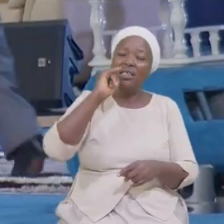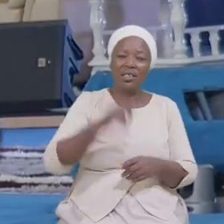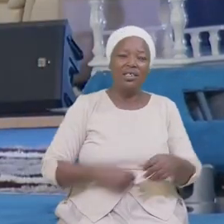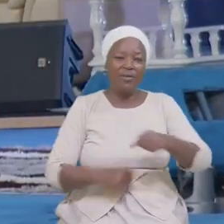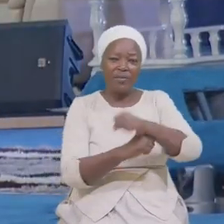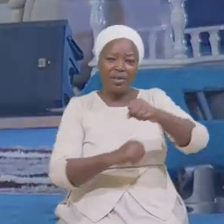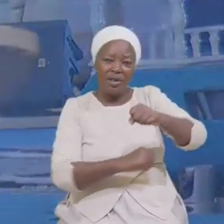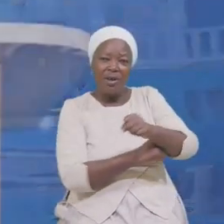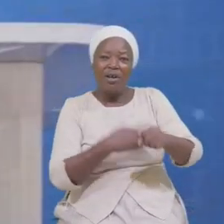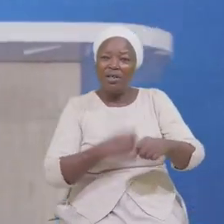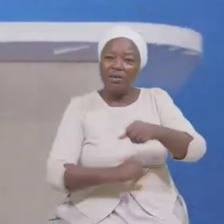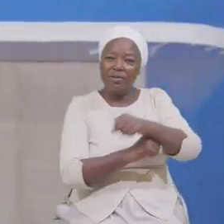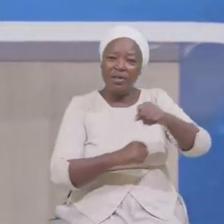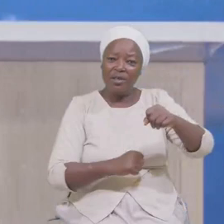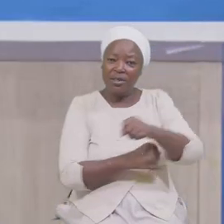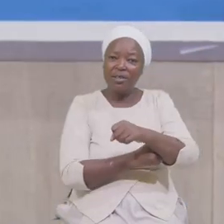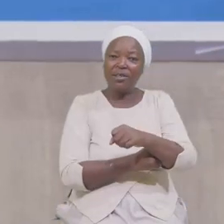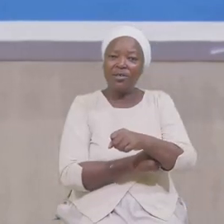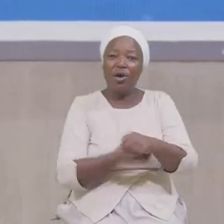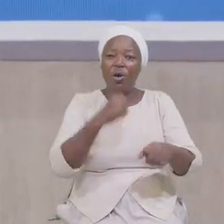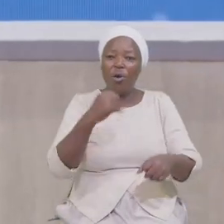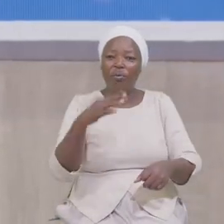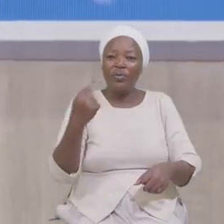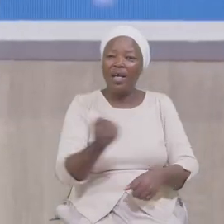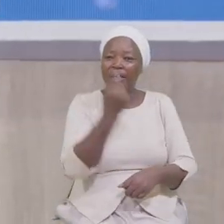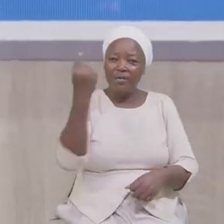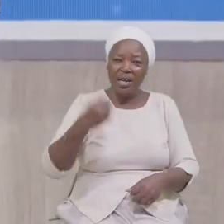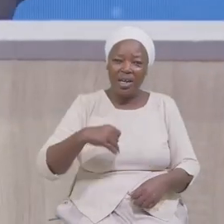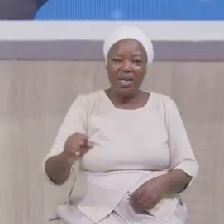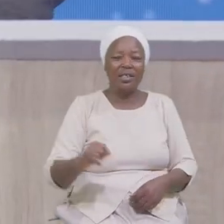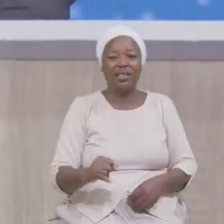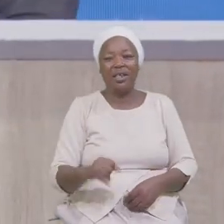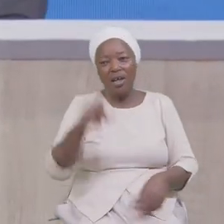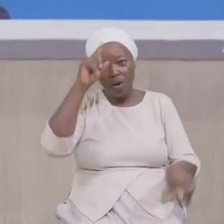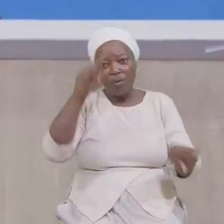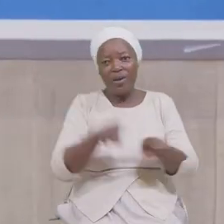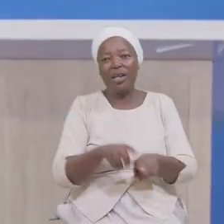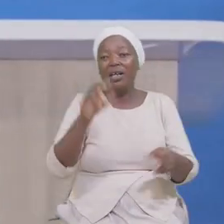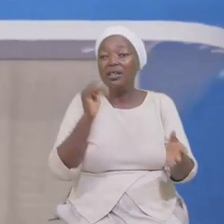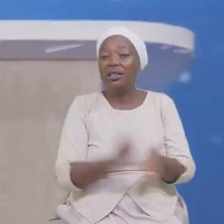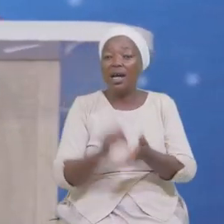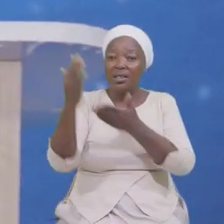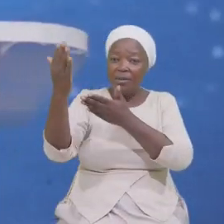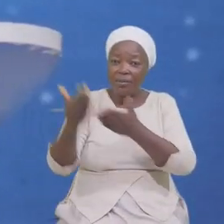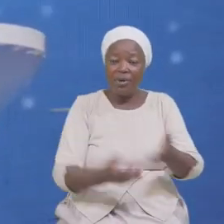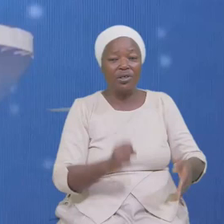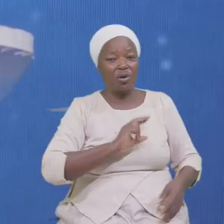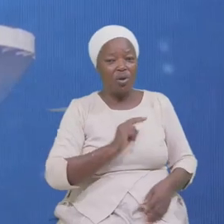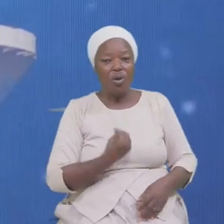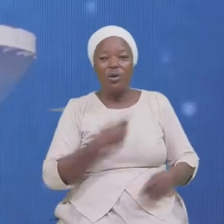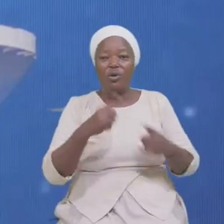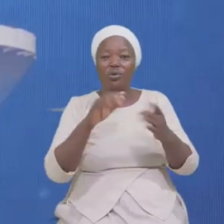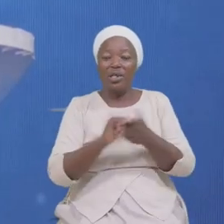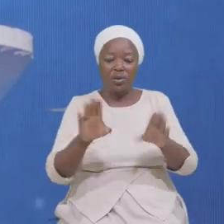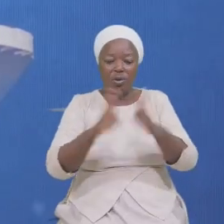the cornerstone of the everlasting covenant that brings us to that open